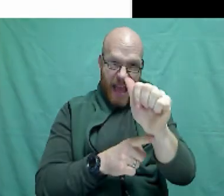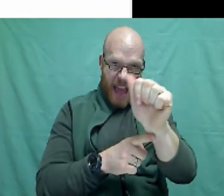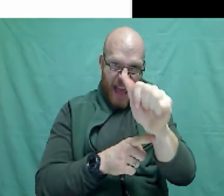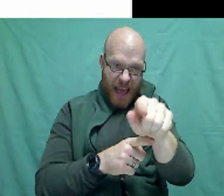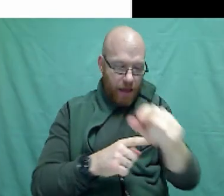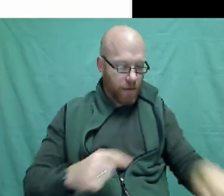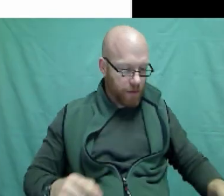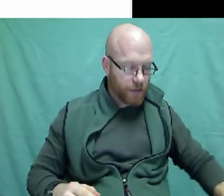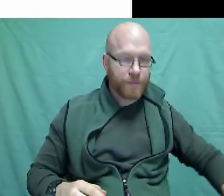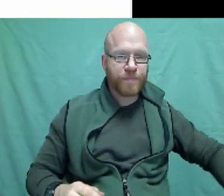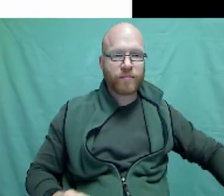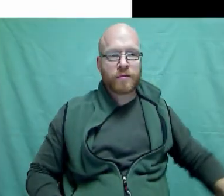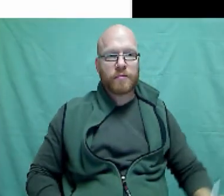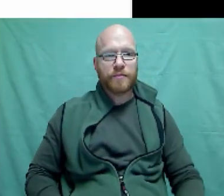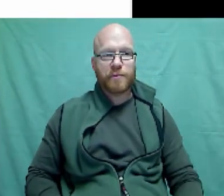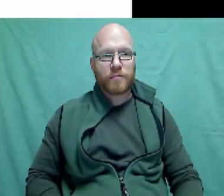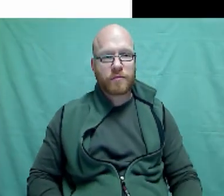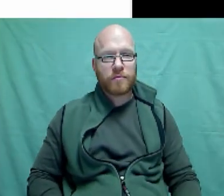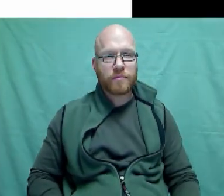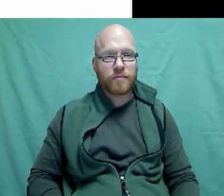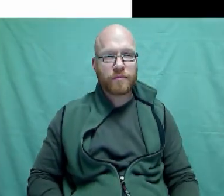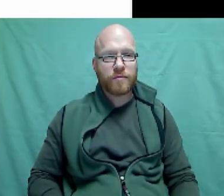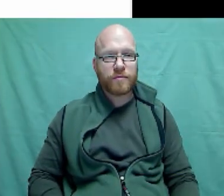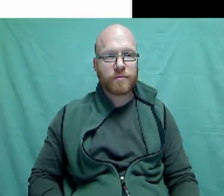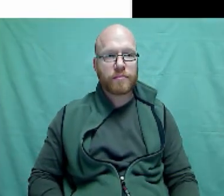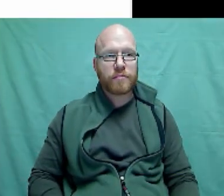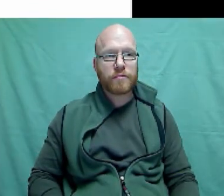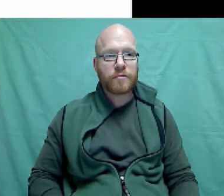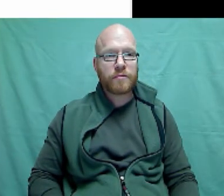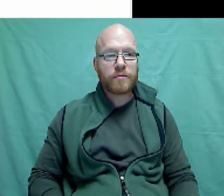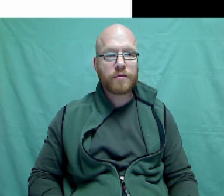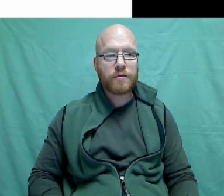If I isolate A, which is what I'm going to do,